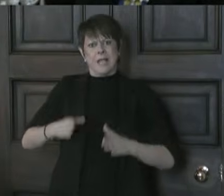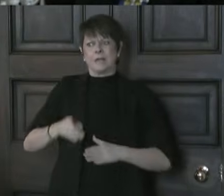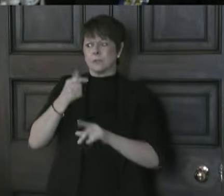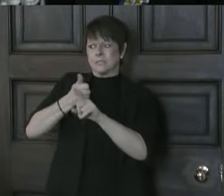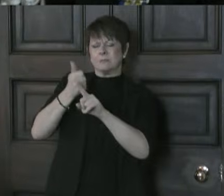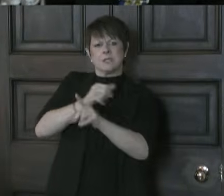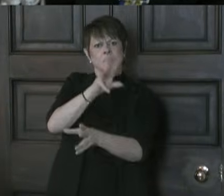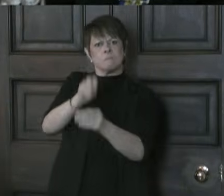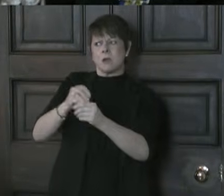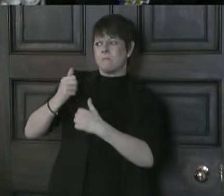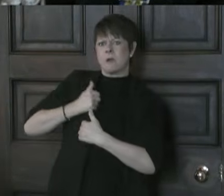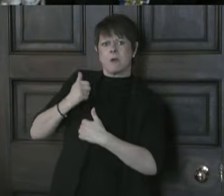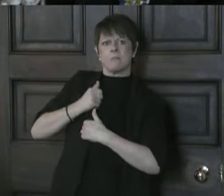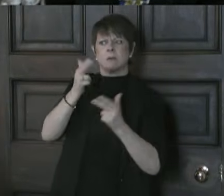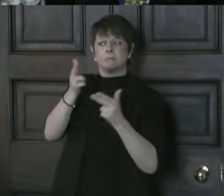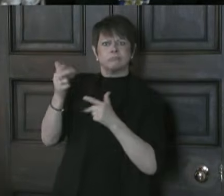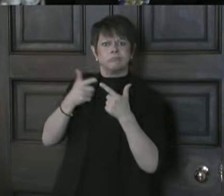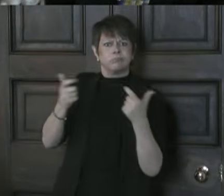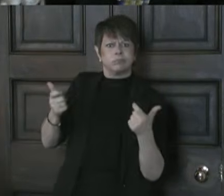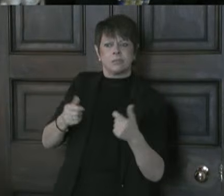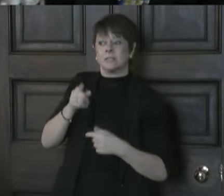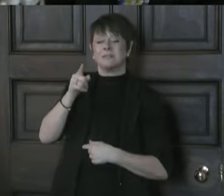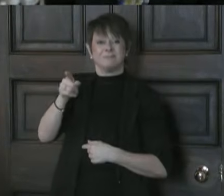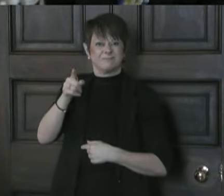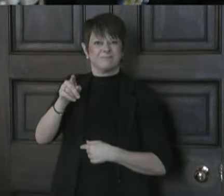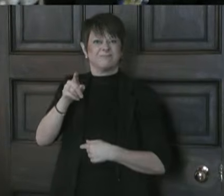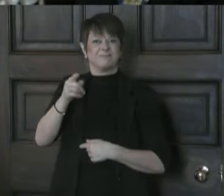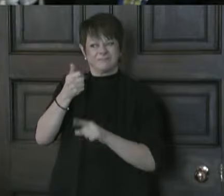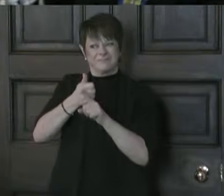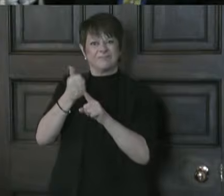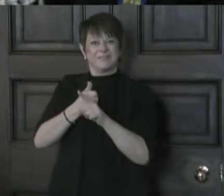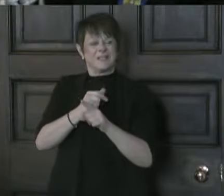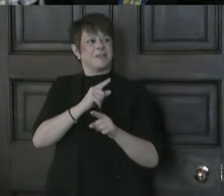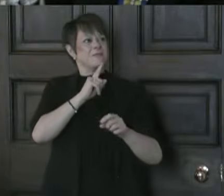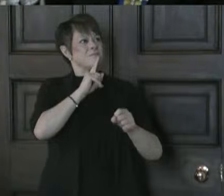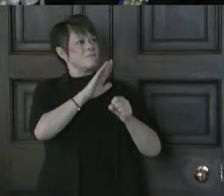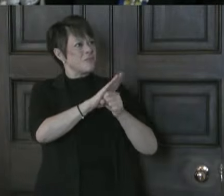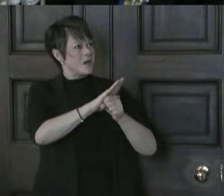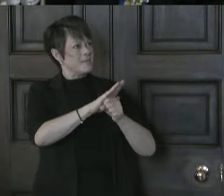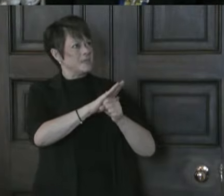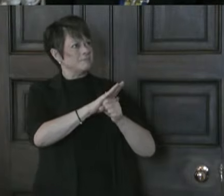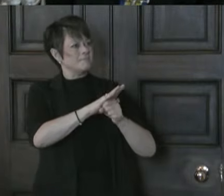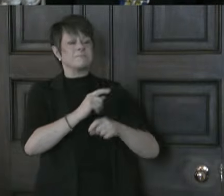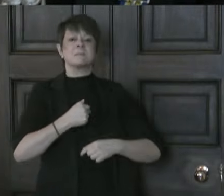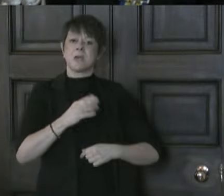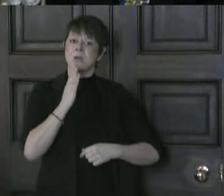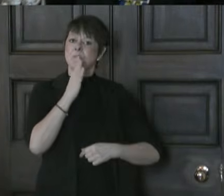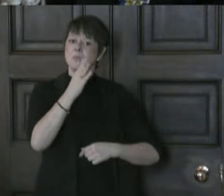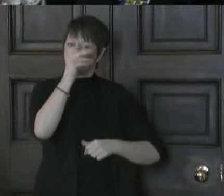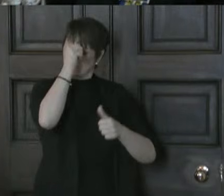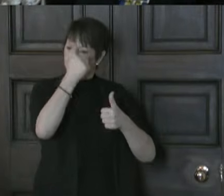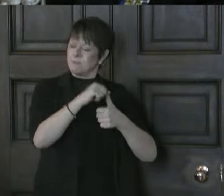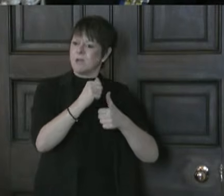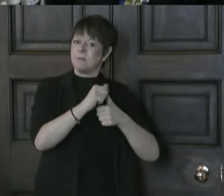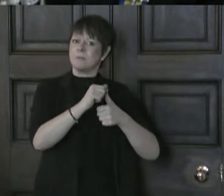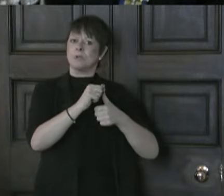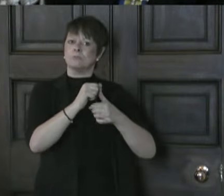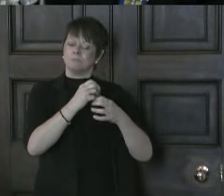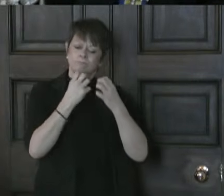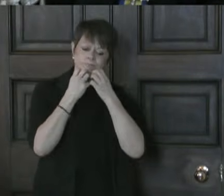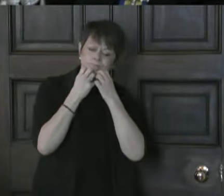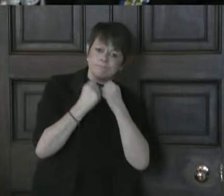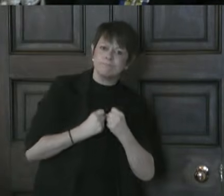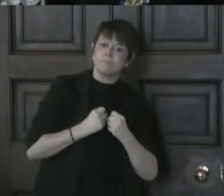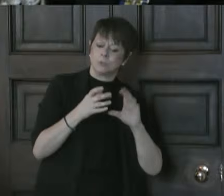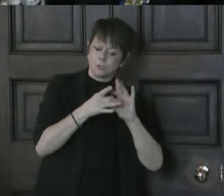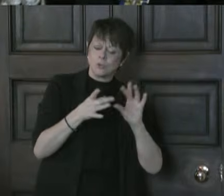served?" Major Pretty made a promise and began his commitment to remember and preserve the stories